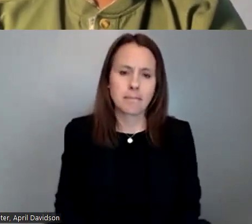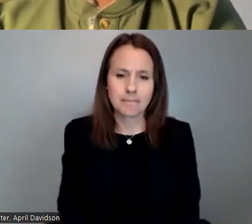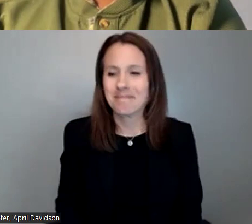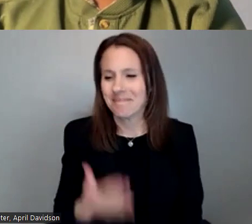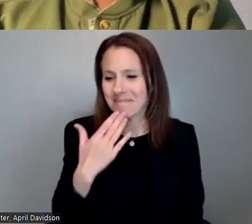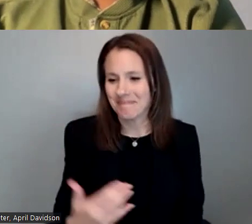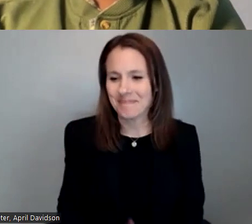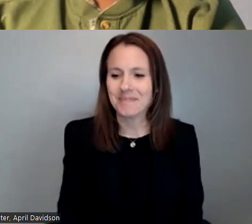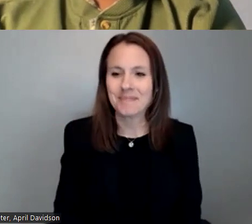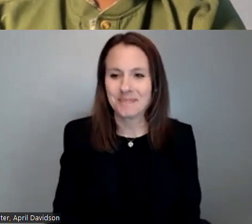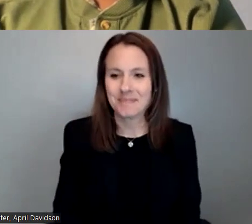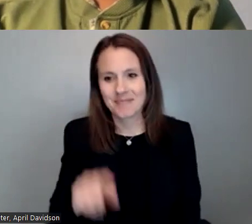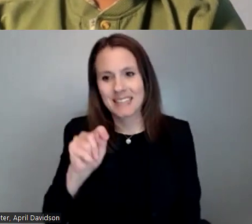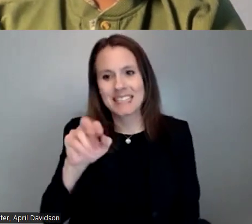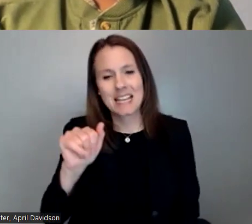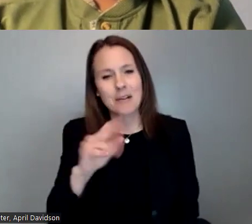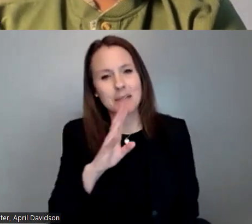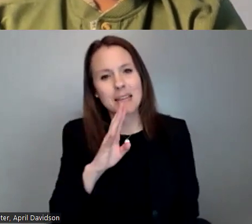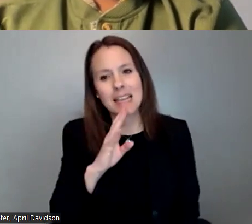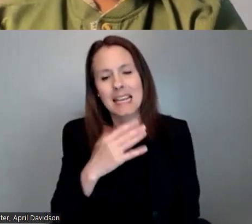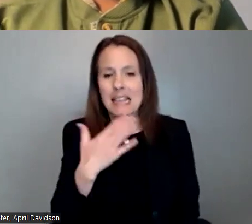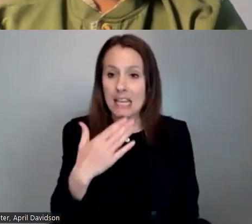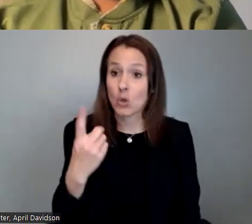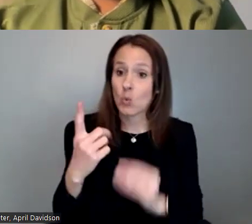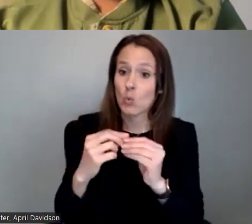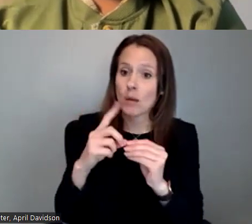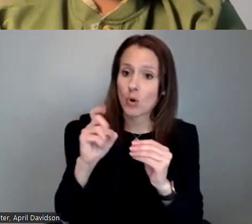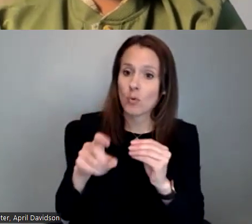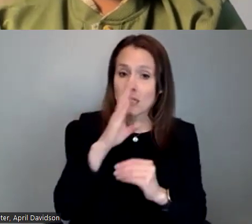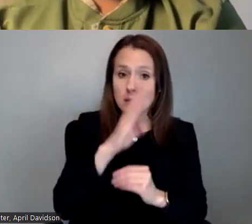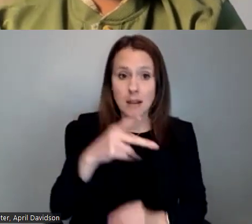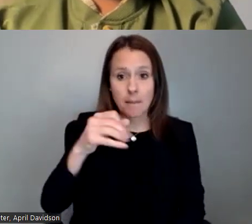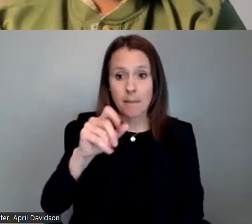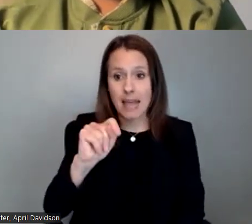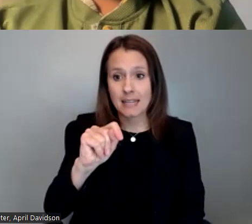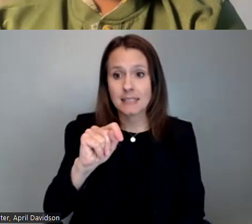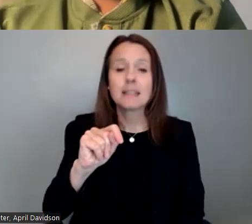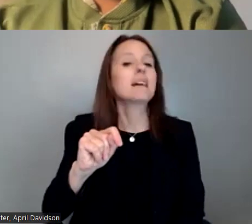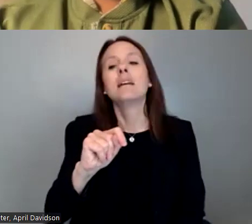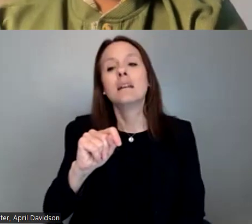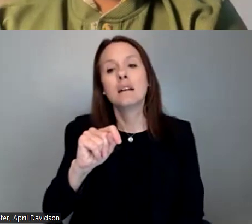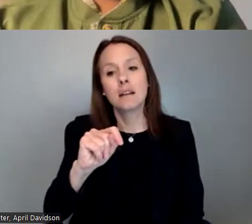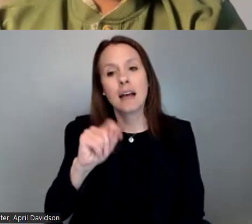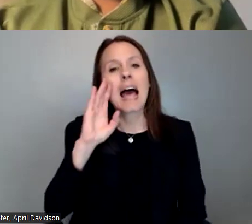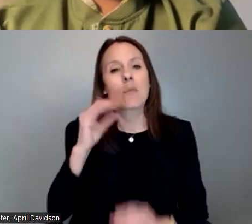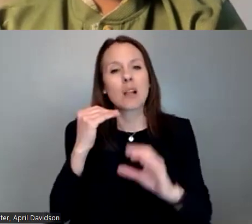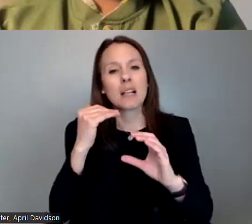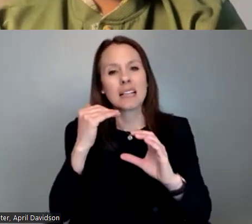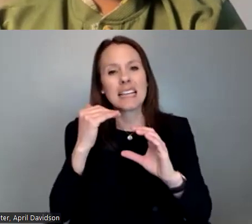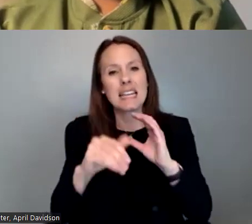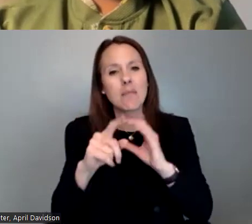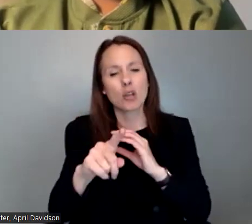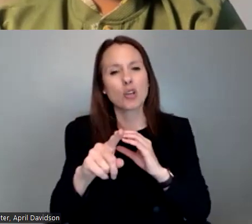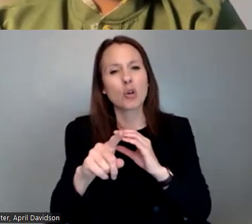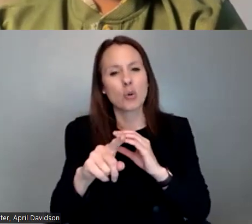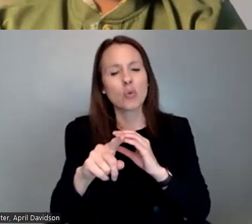you. This is Tiara speaking. Thank you. We did have one more question directed towards Pat, and I will send that to Pat individually, hopefully